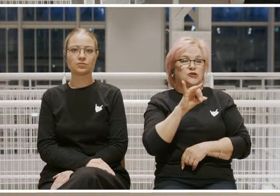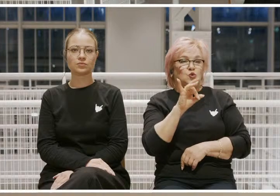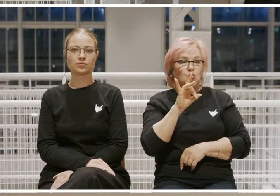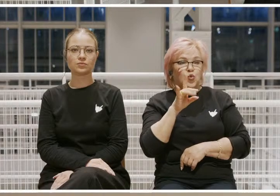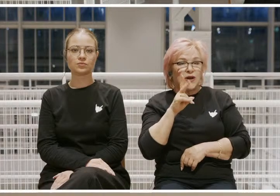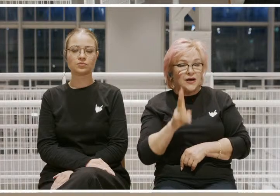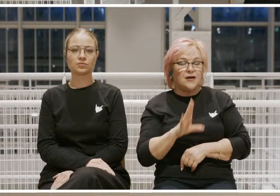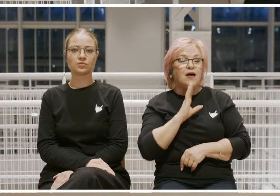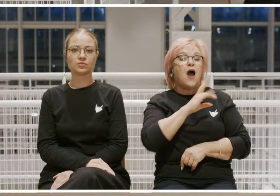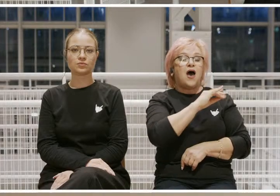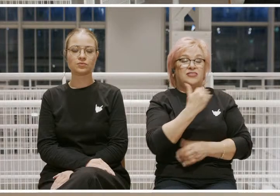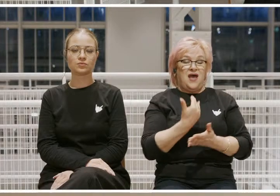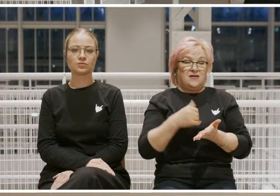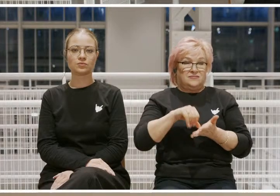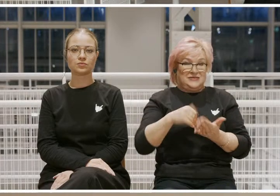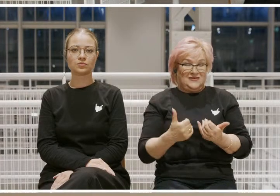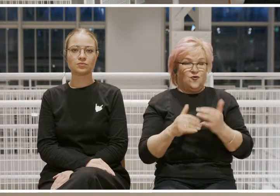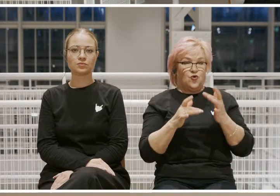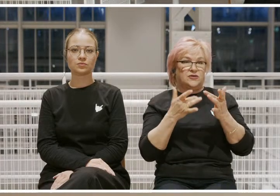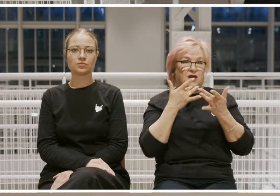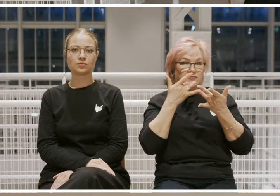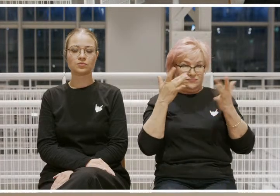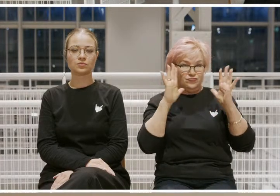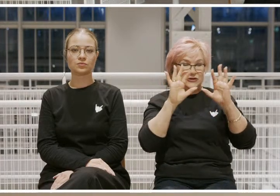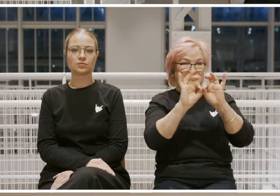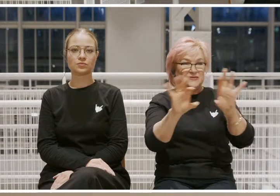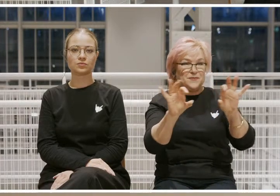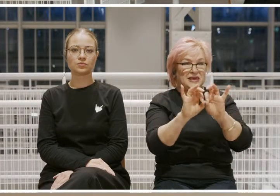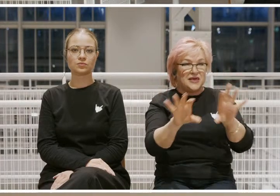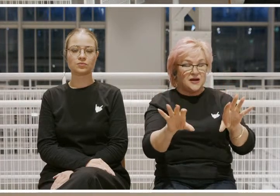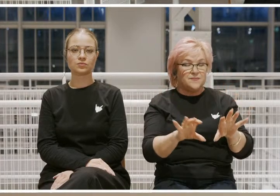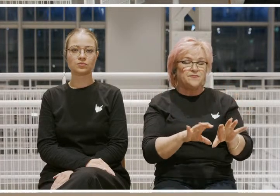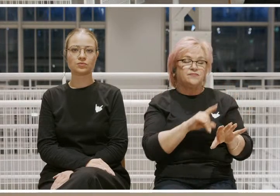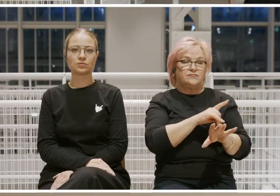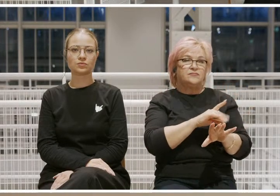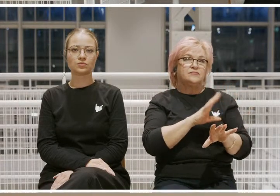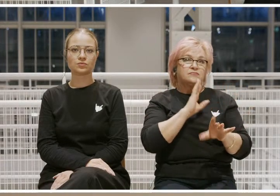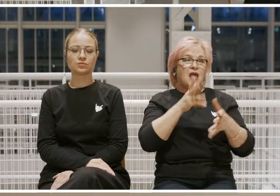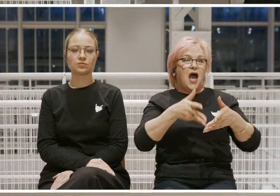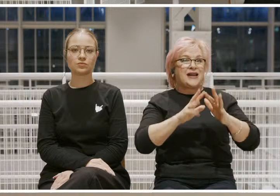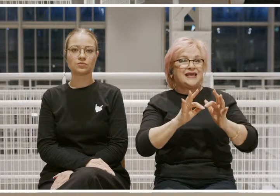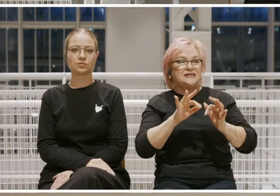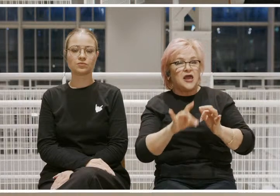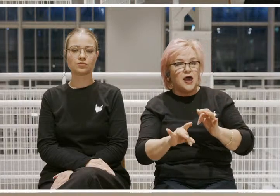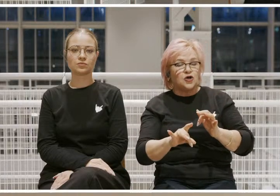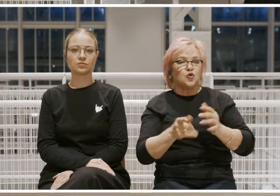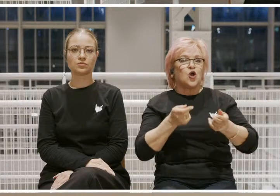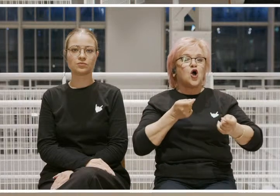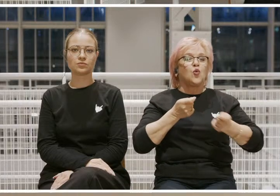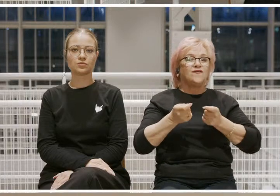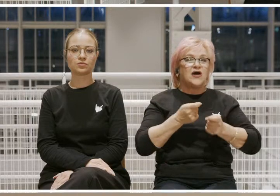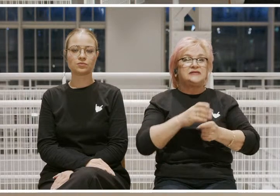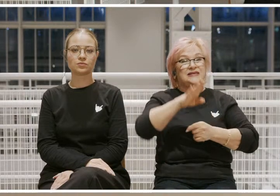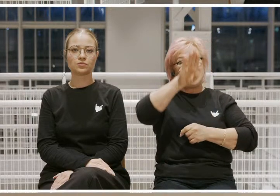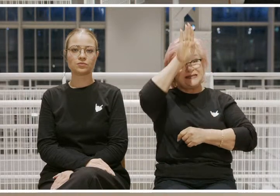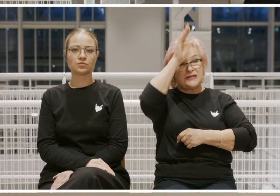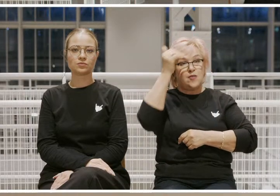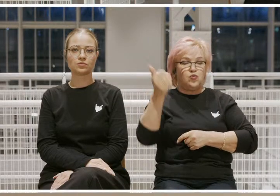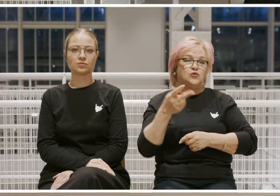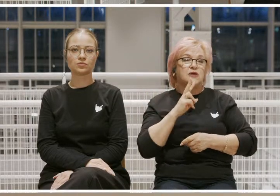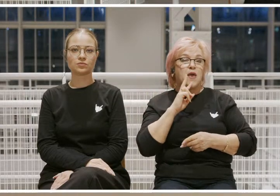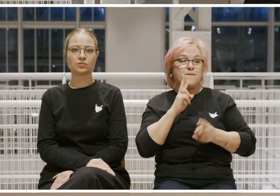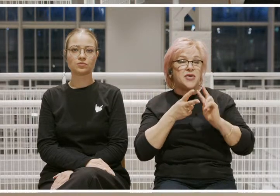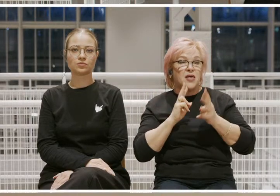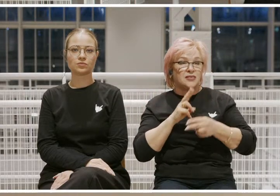and exhibition manager of the Istanbul Biennial or Biennale, how you would prefer that. And